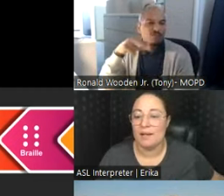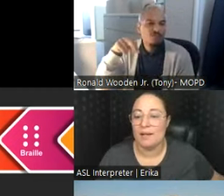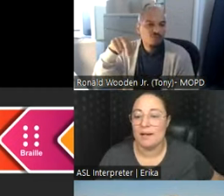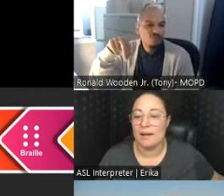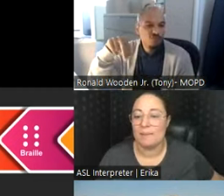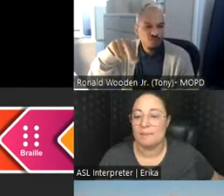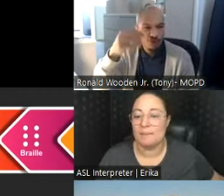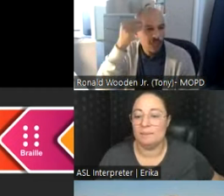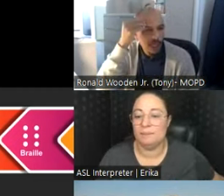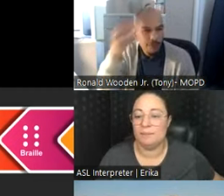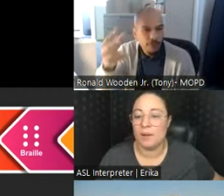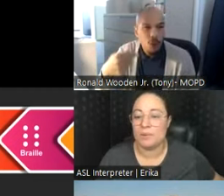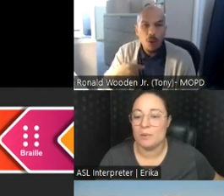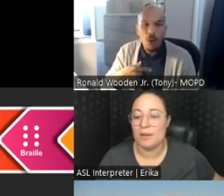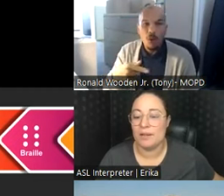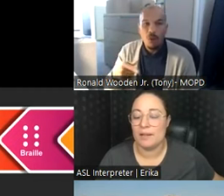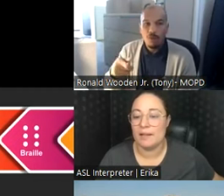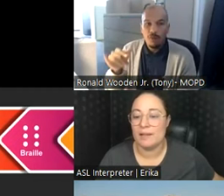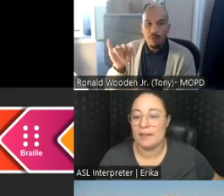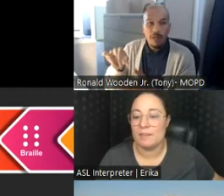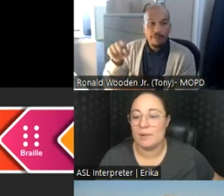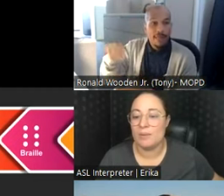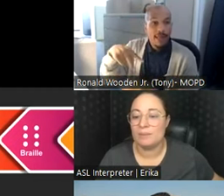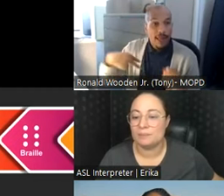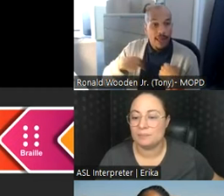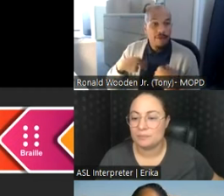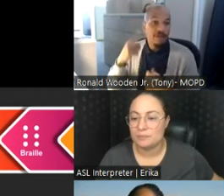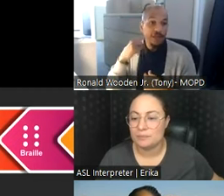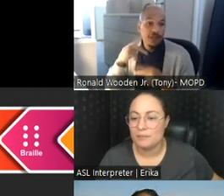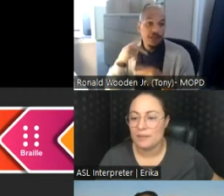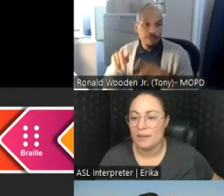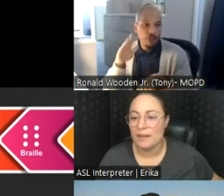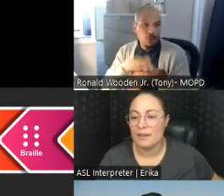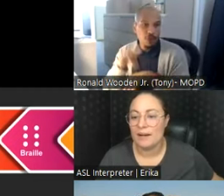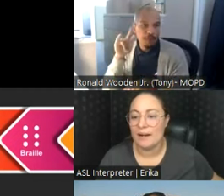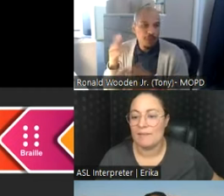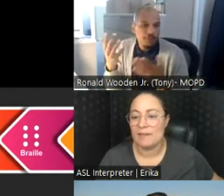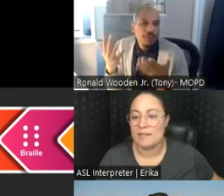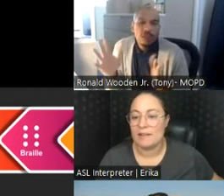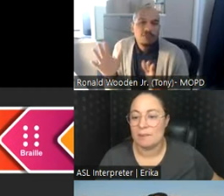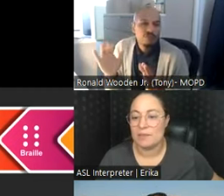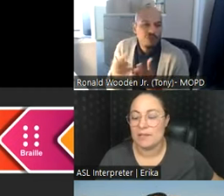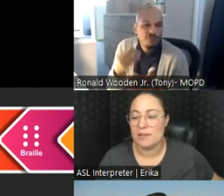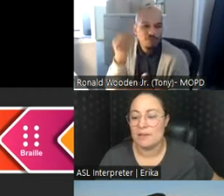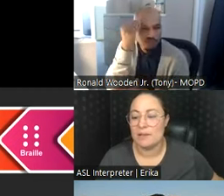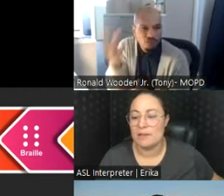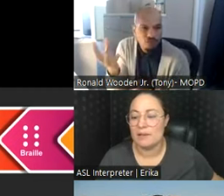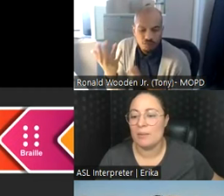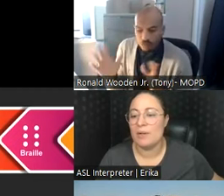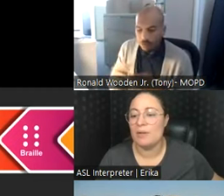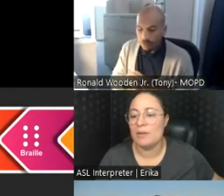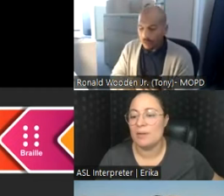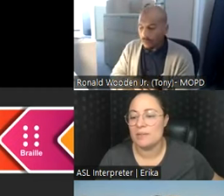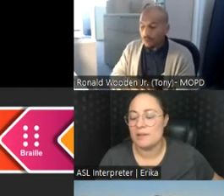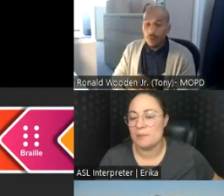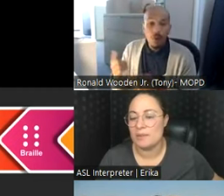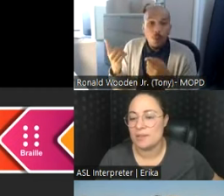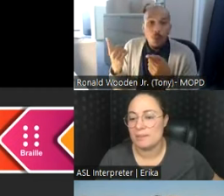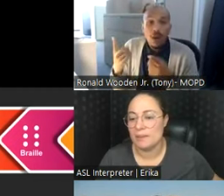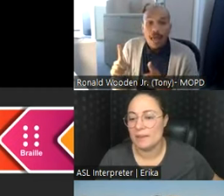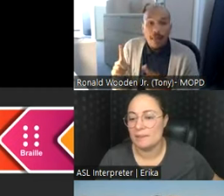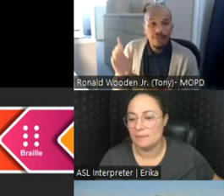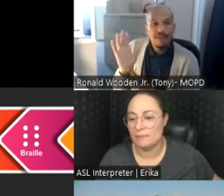and I was walking and I let them know that I have a deaf person. They already knew that there was a deaf